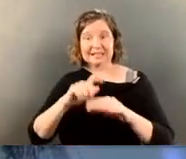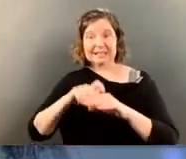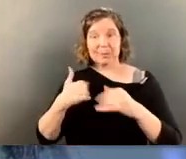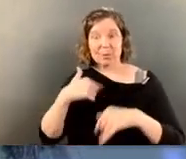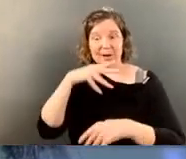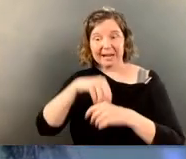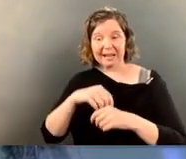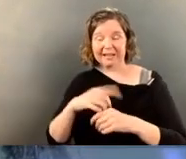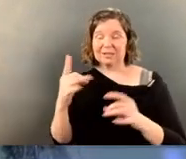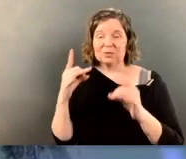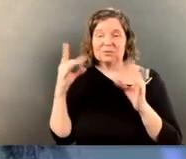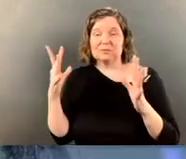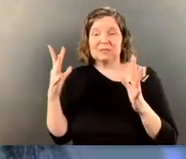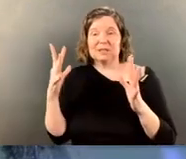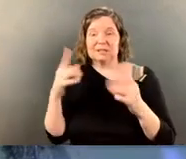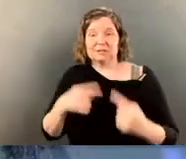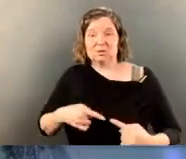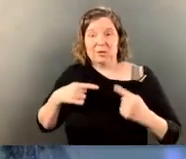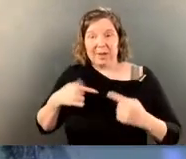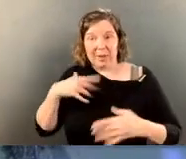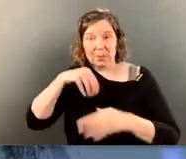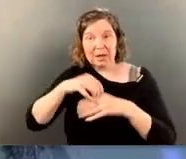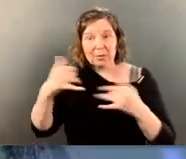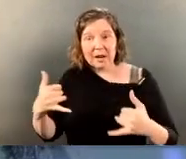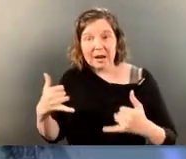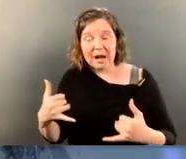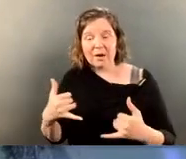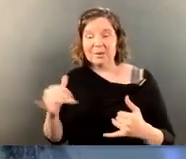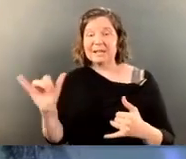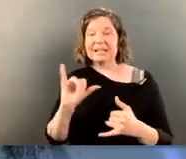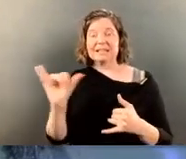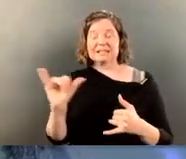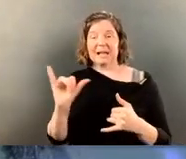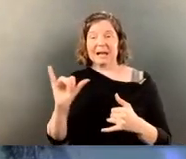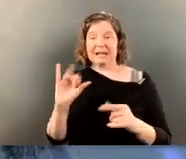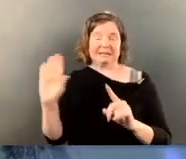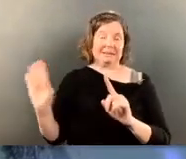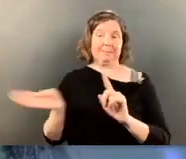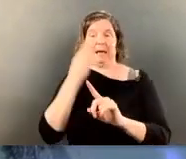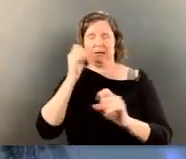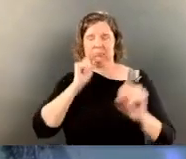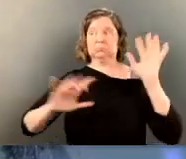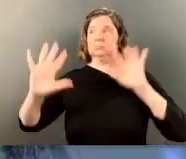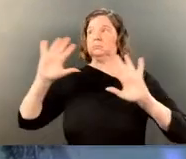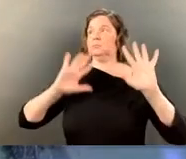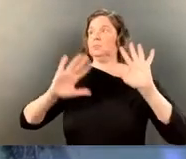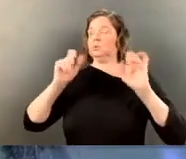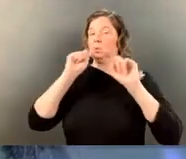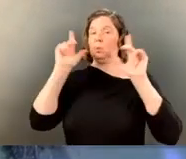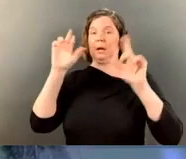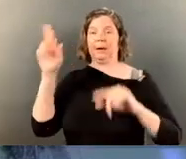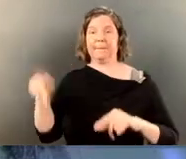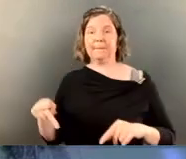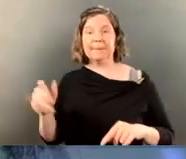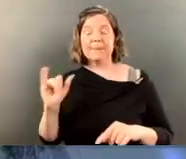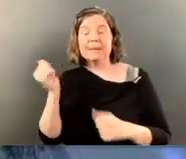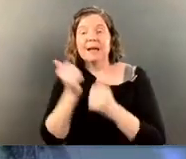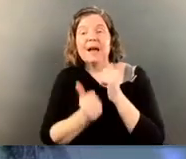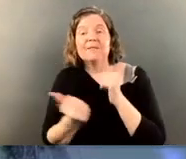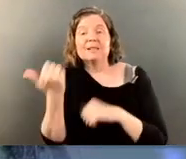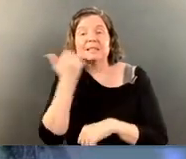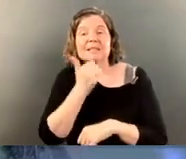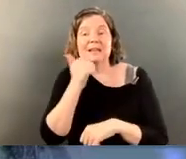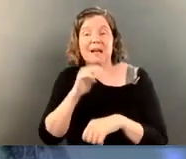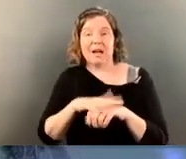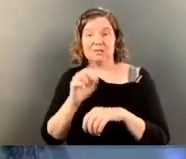this extreme trial that we're in right now, it's like a smack to all of us. I mean, every single day